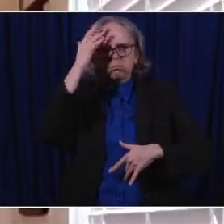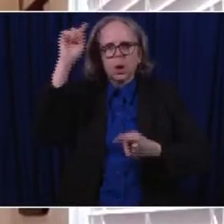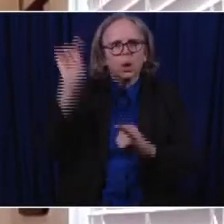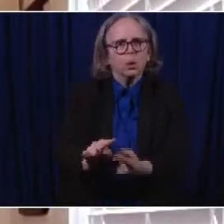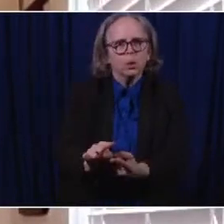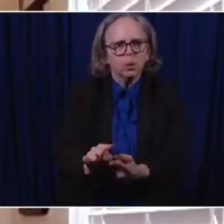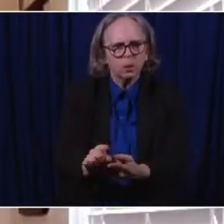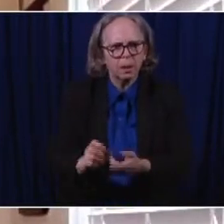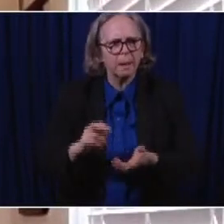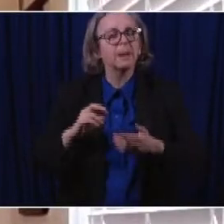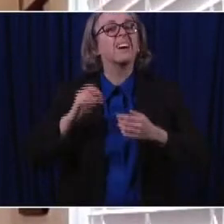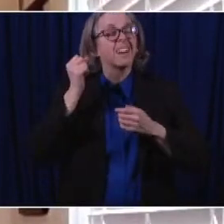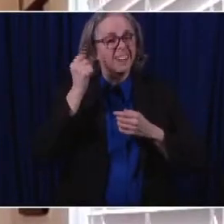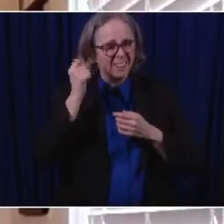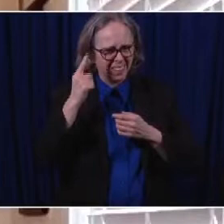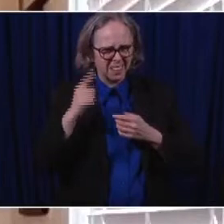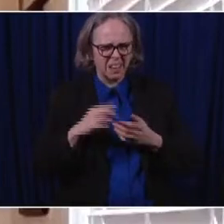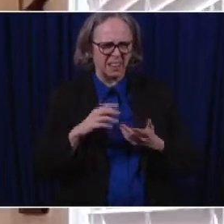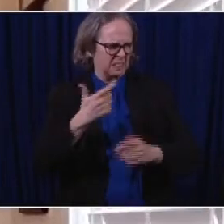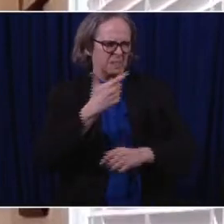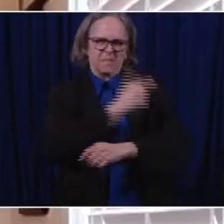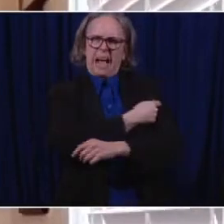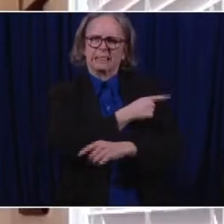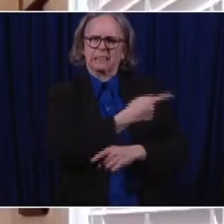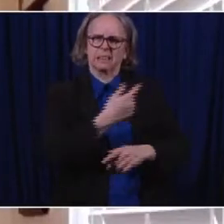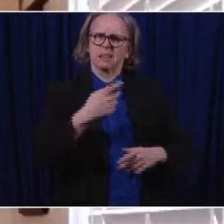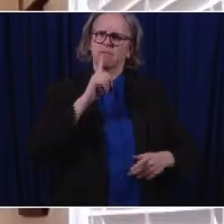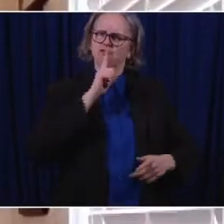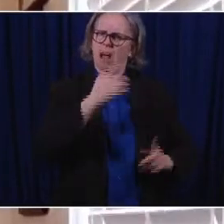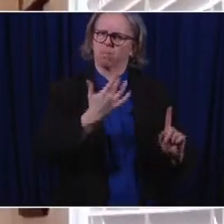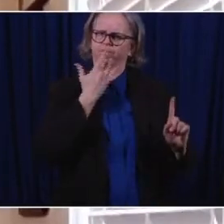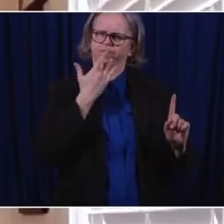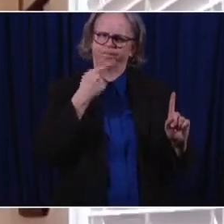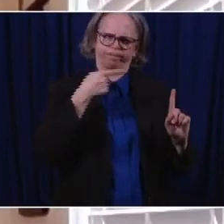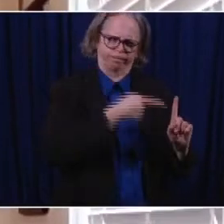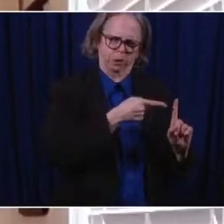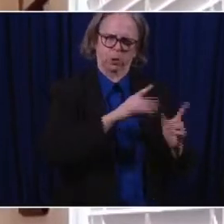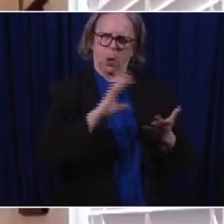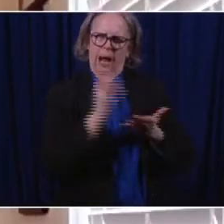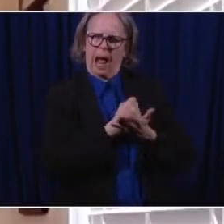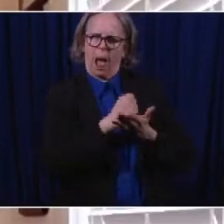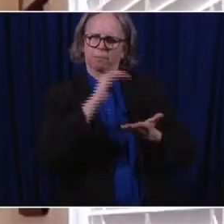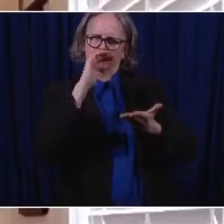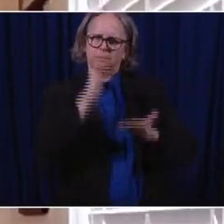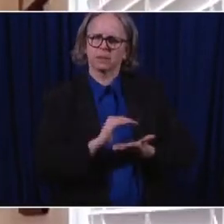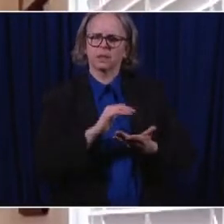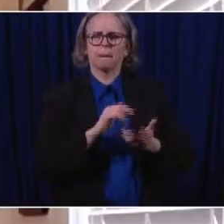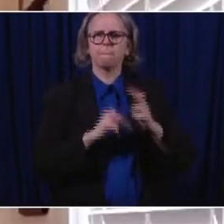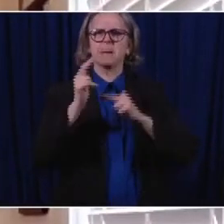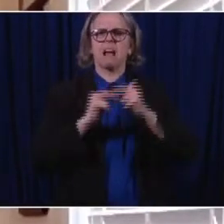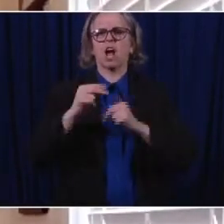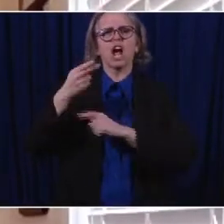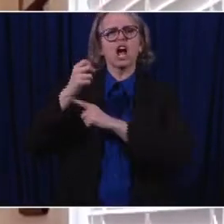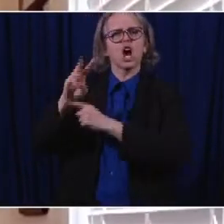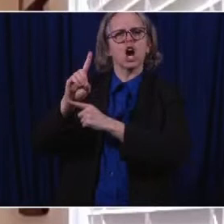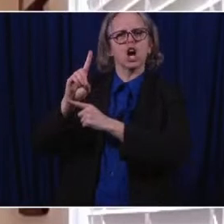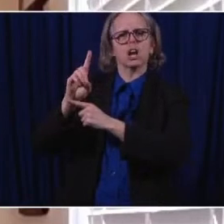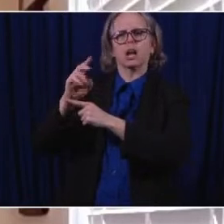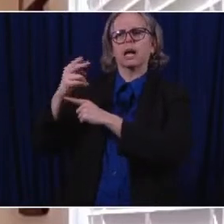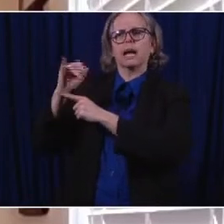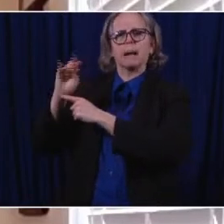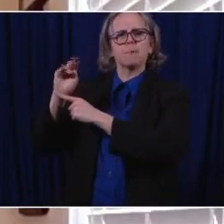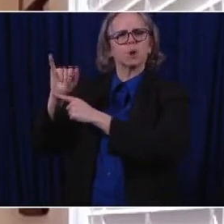the preferred vehicle for achieving herd immunity. And I'll add one more thing. While it is true